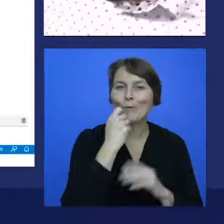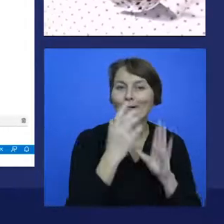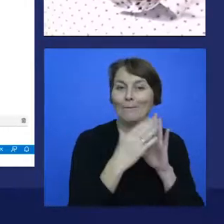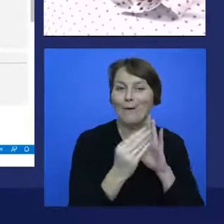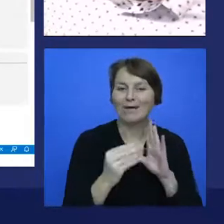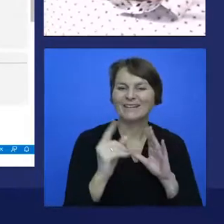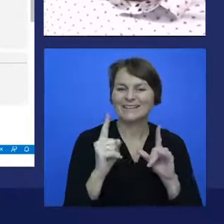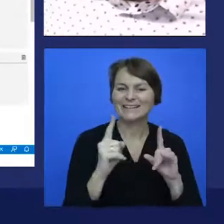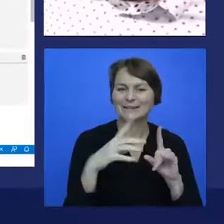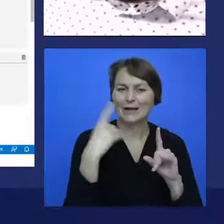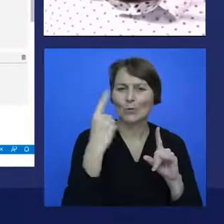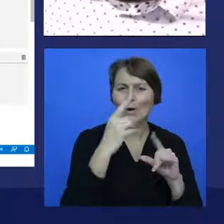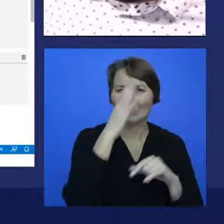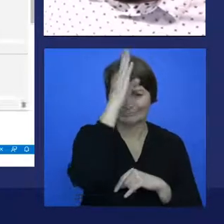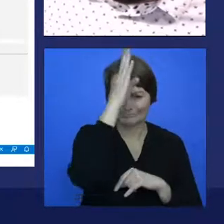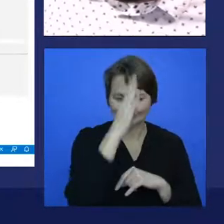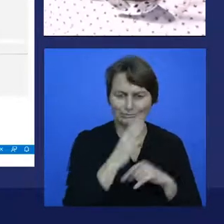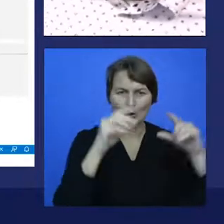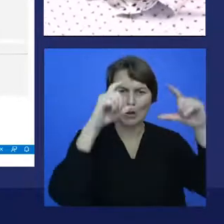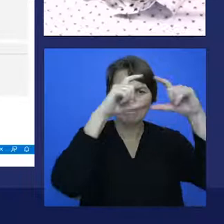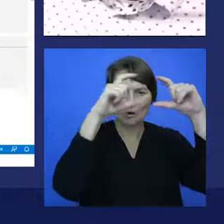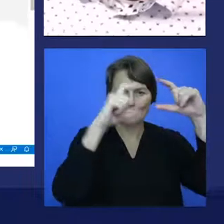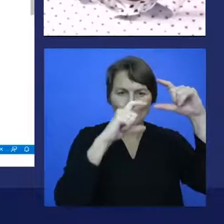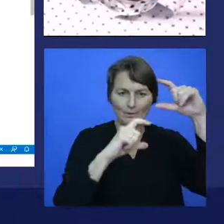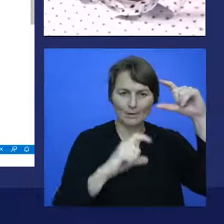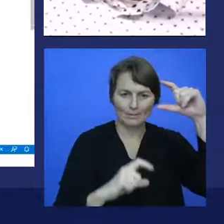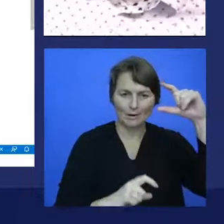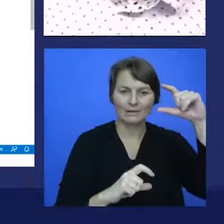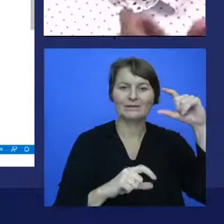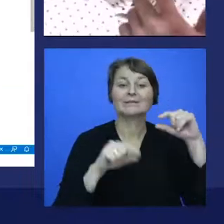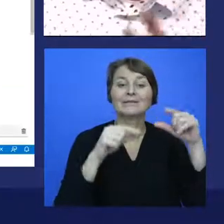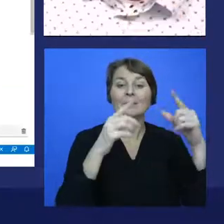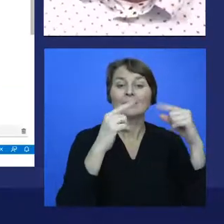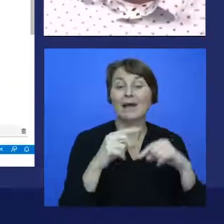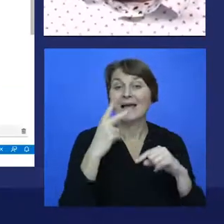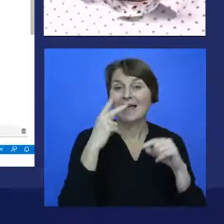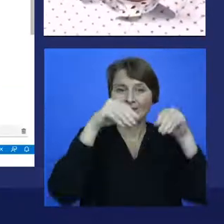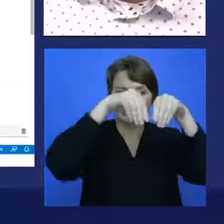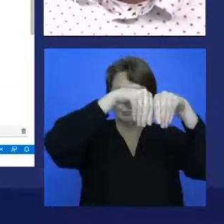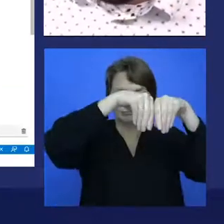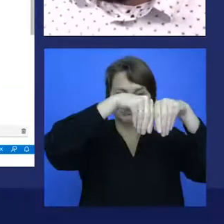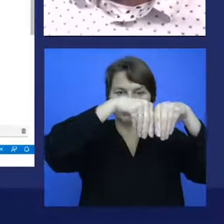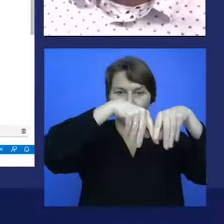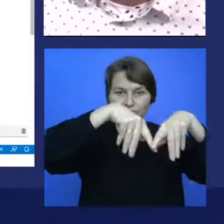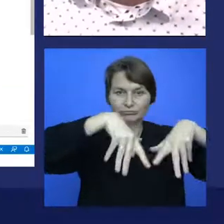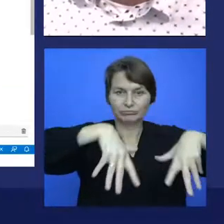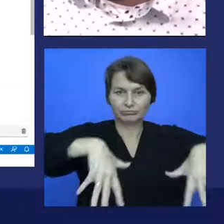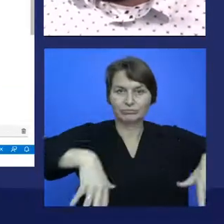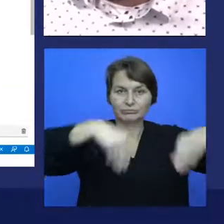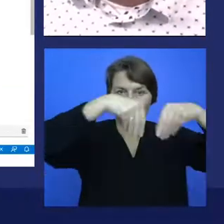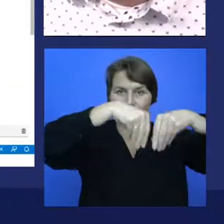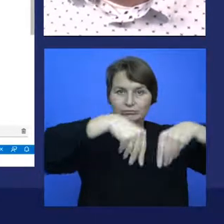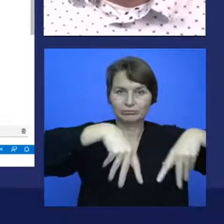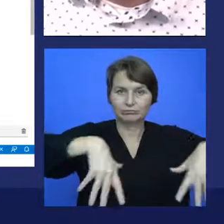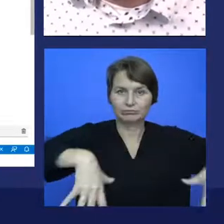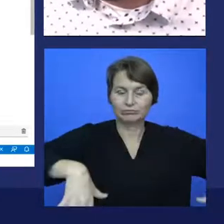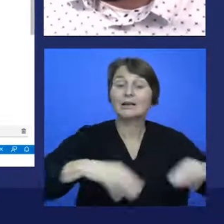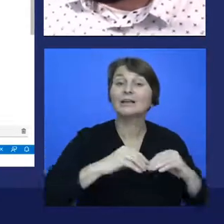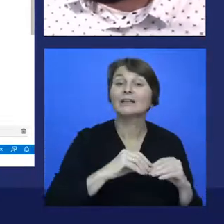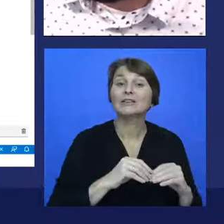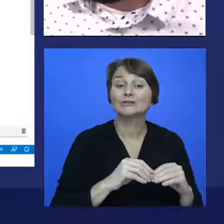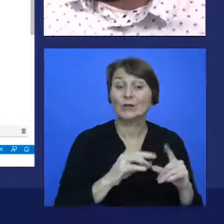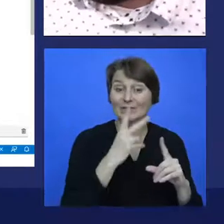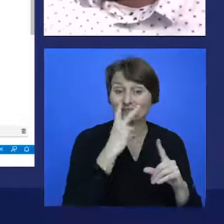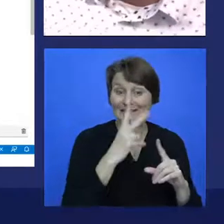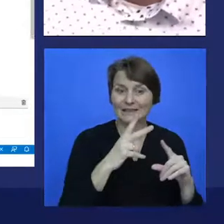right? Here is a neural network model, right? It keeps all of this. And because add and matrix multiply happens so much,